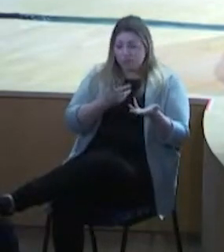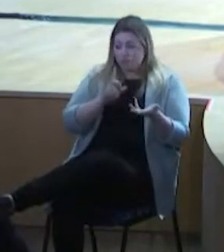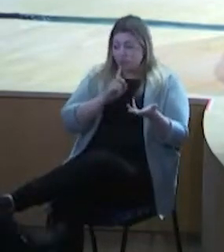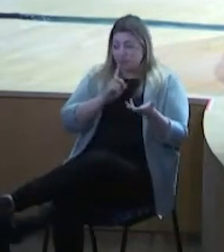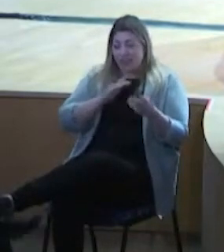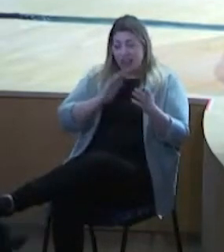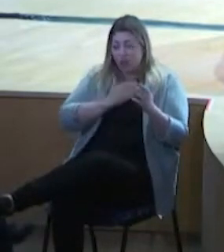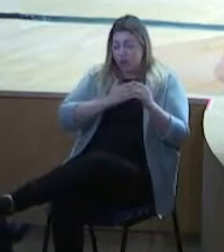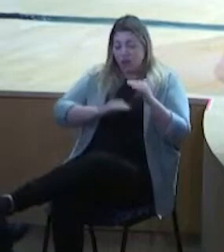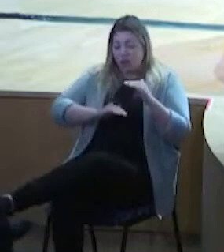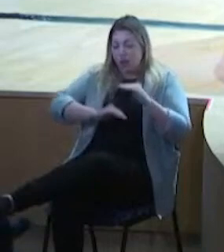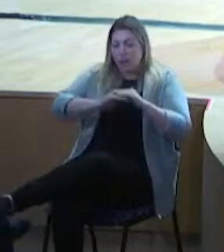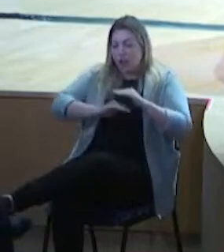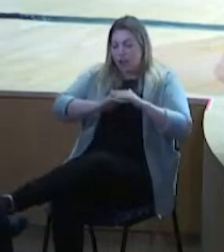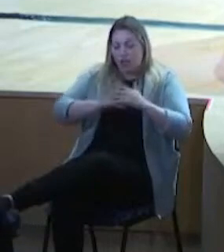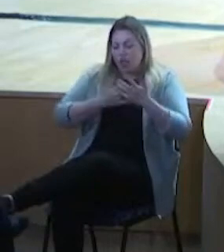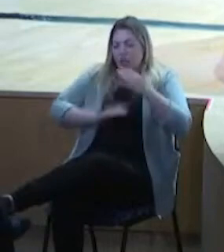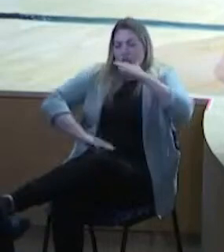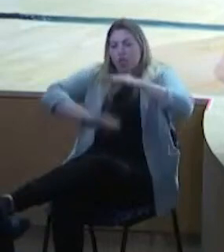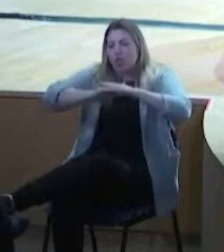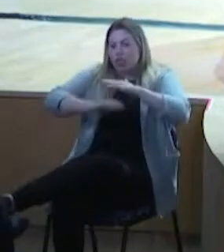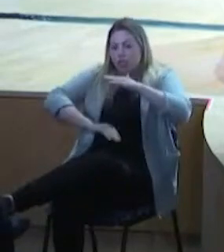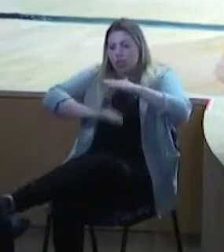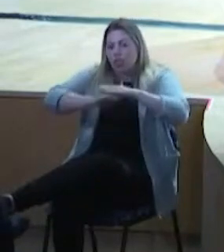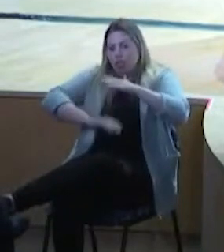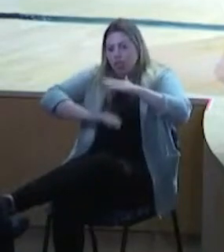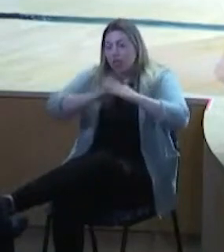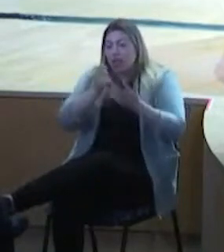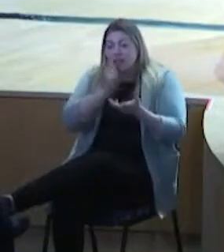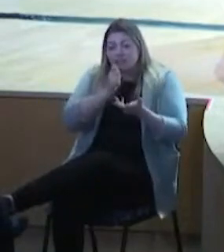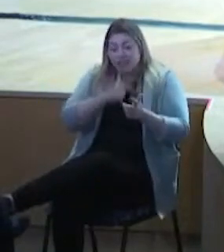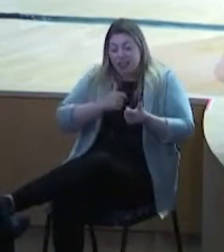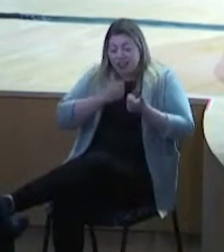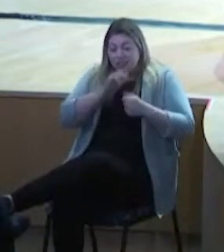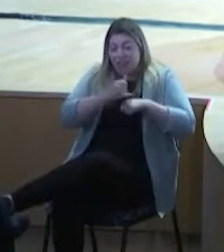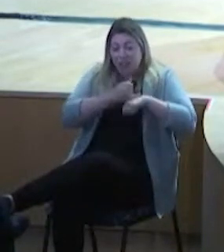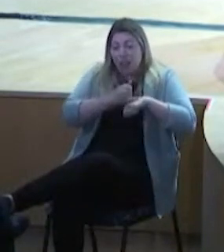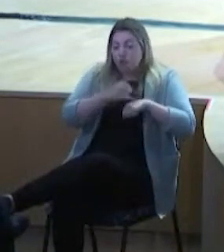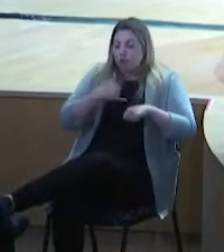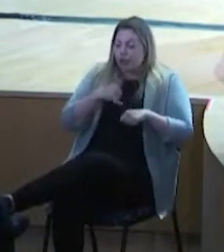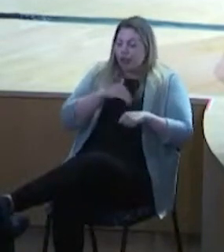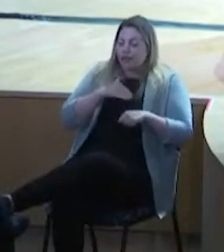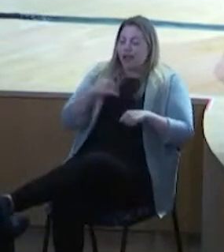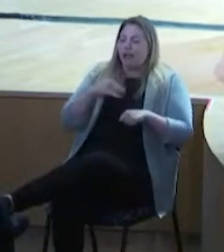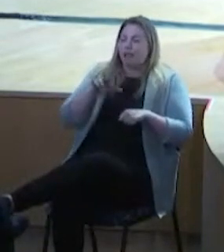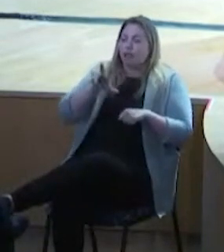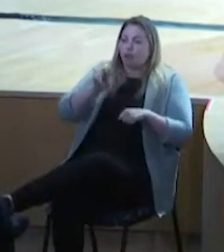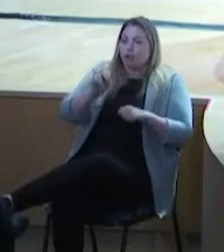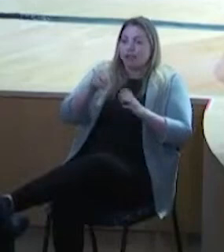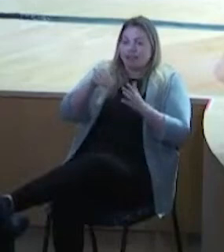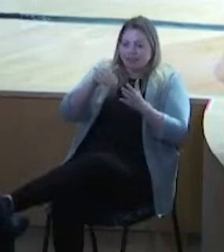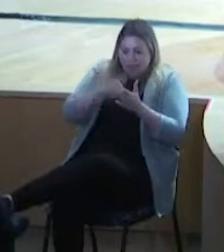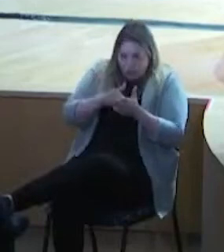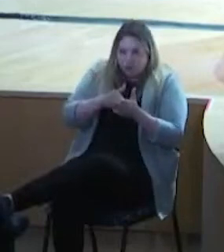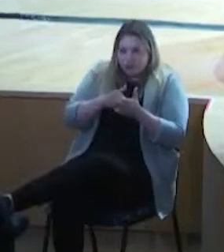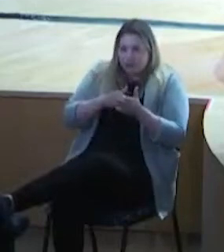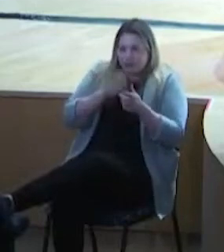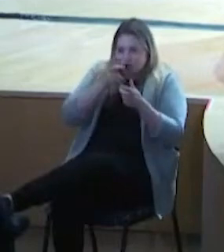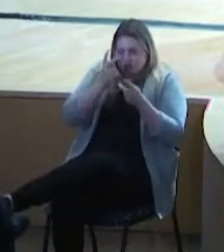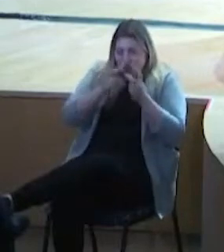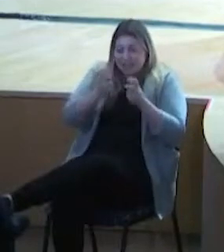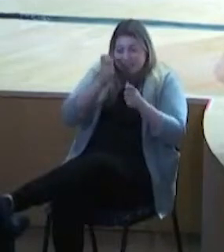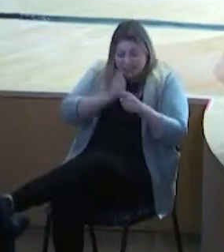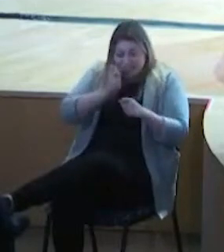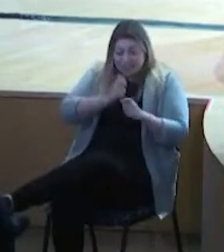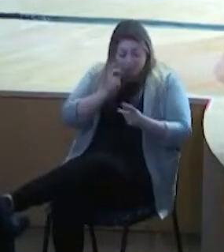capacity every day. On the island that I live on, it's 30,000 visitors every day visiting our